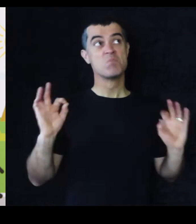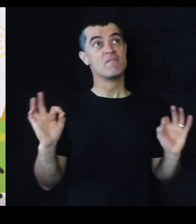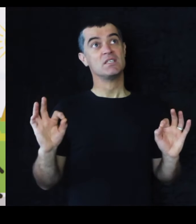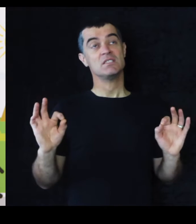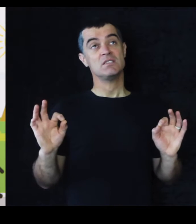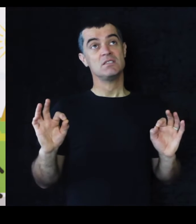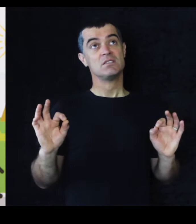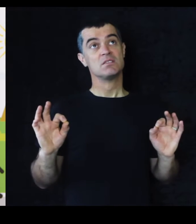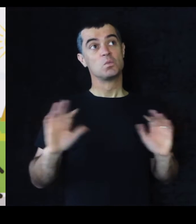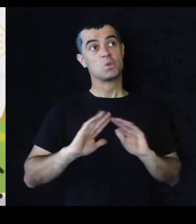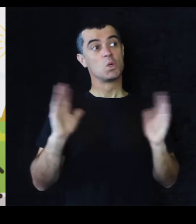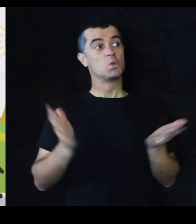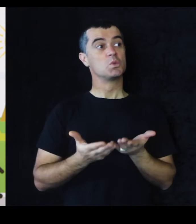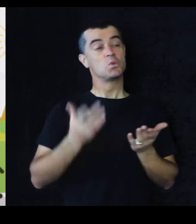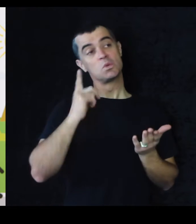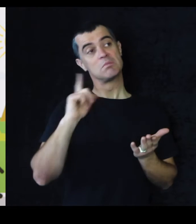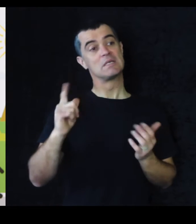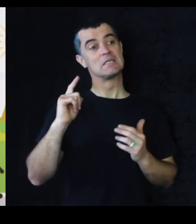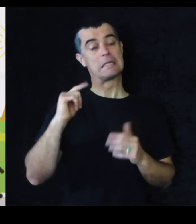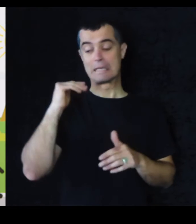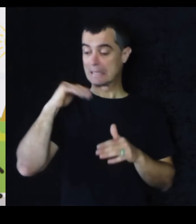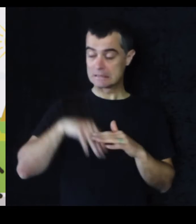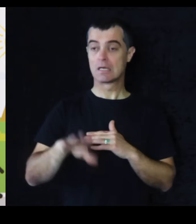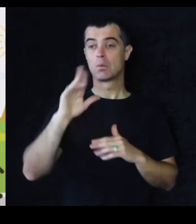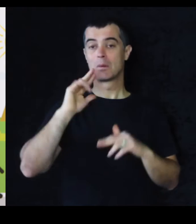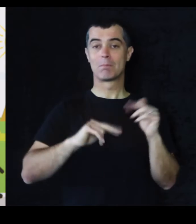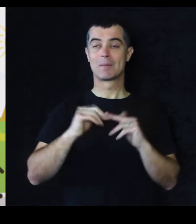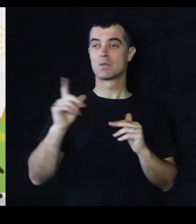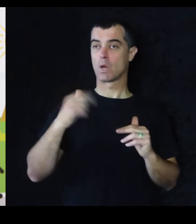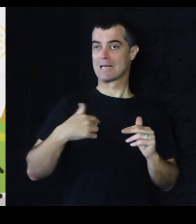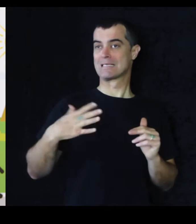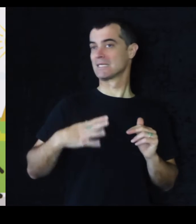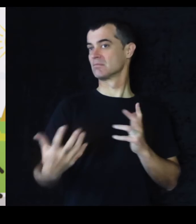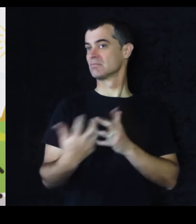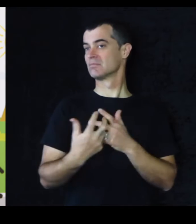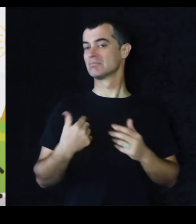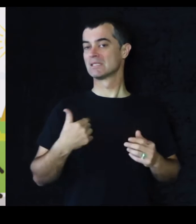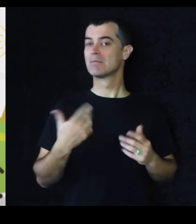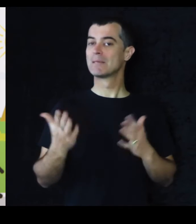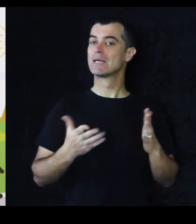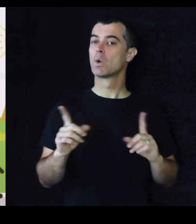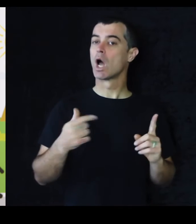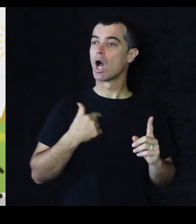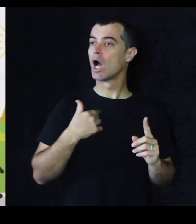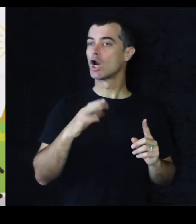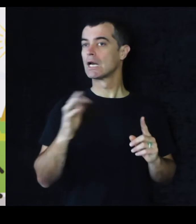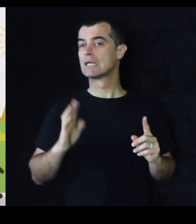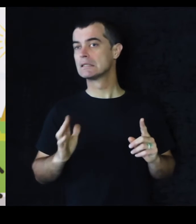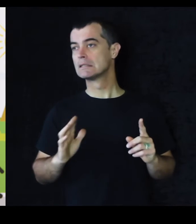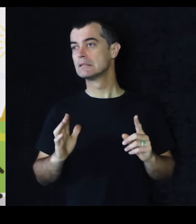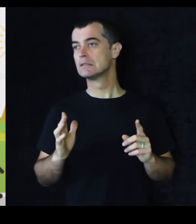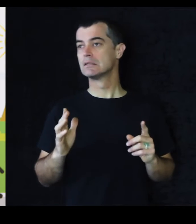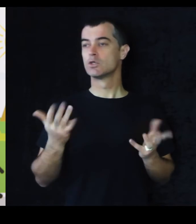Ideally, it would be built, the interior would be built to my specifications, meaning that I wouldn't need